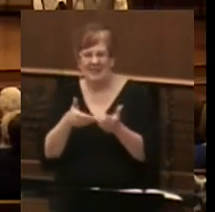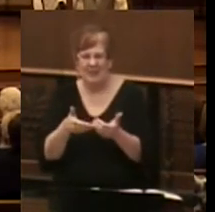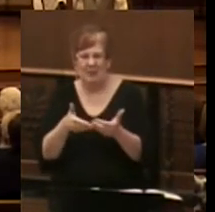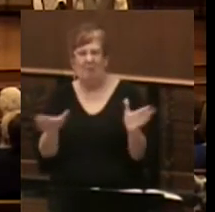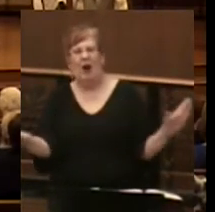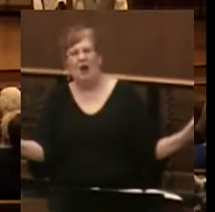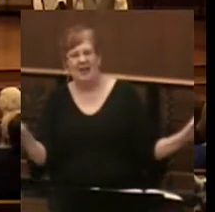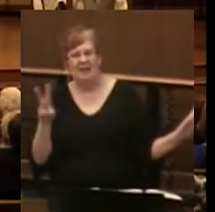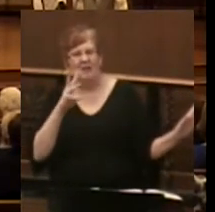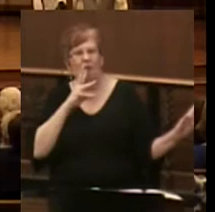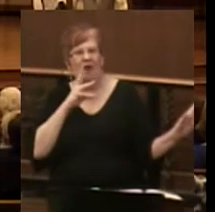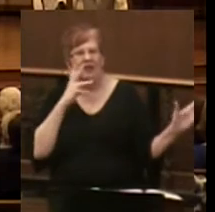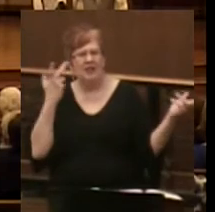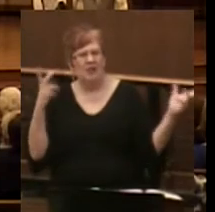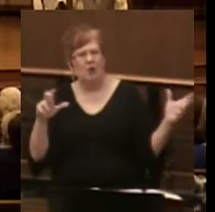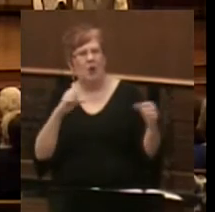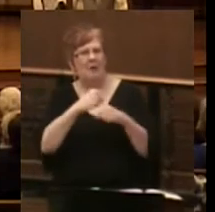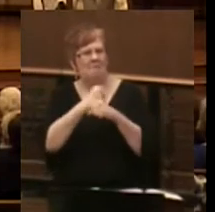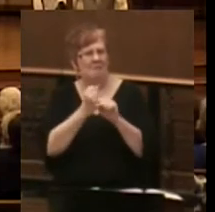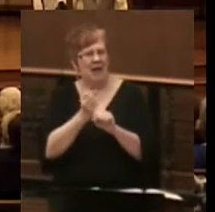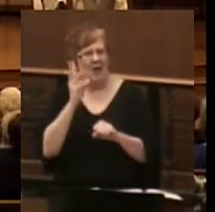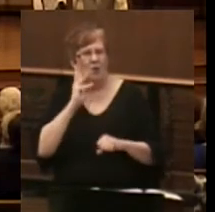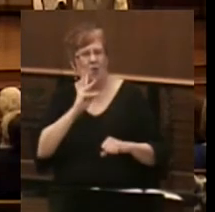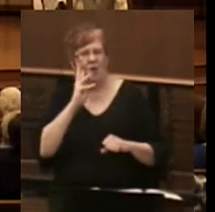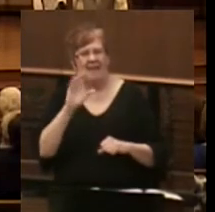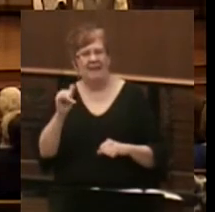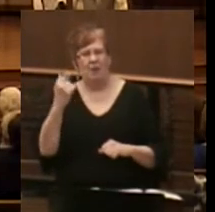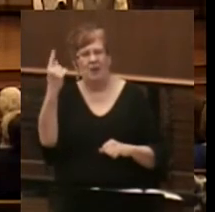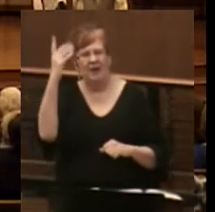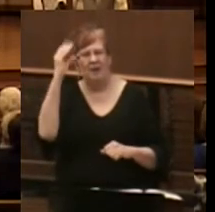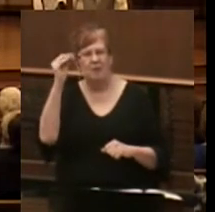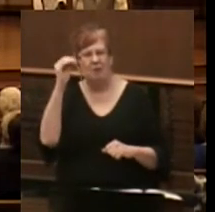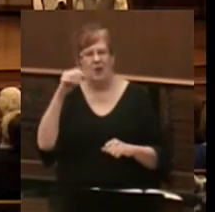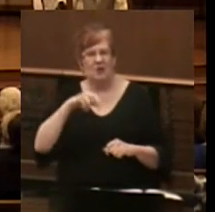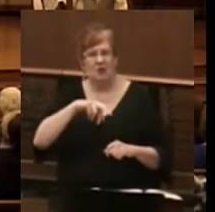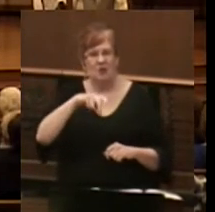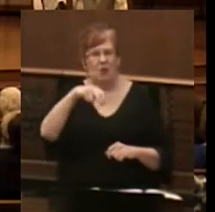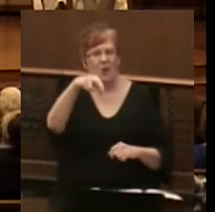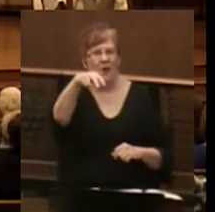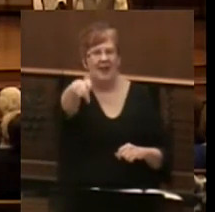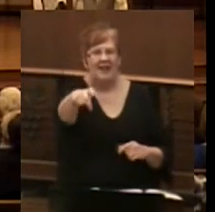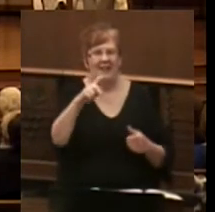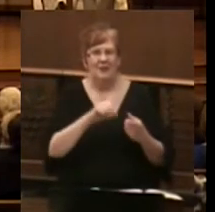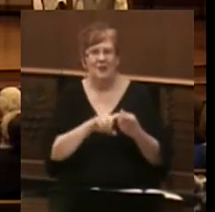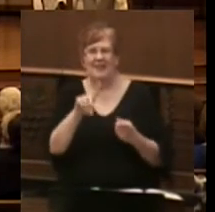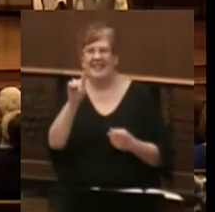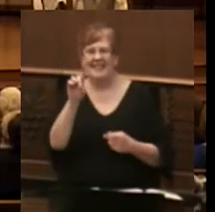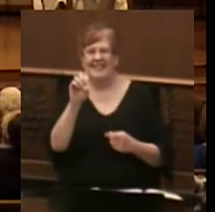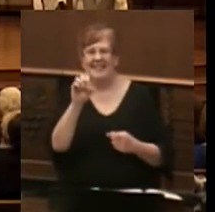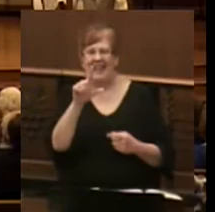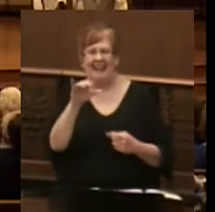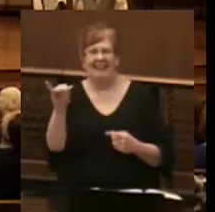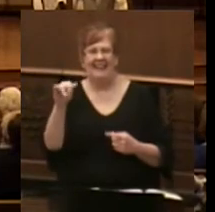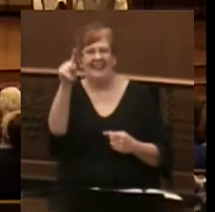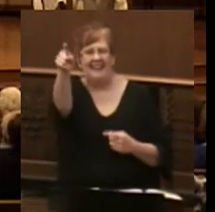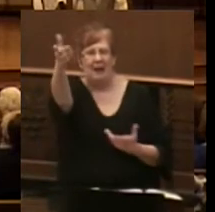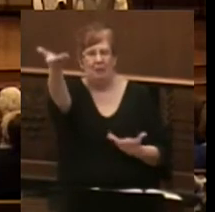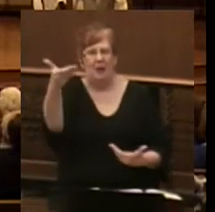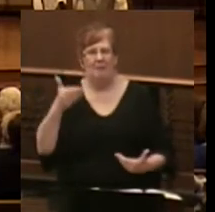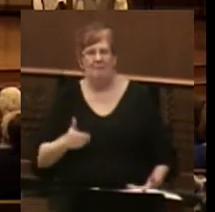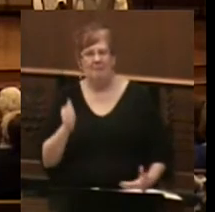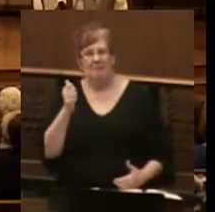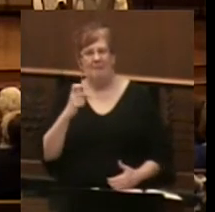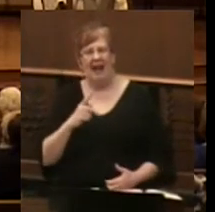already turned into wine, so that one of his boys could go across on dry land to the deli on the other side and bring back lunch for